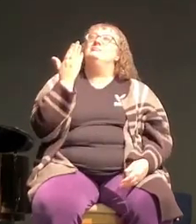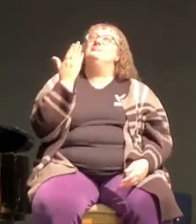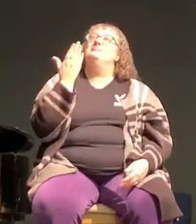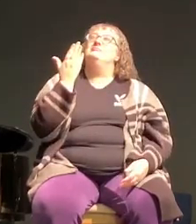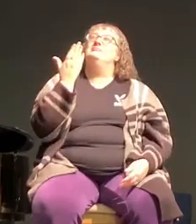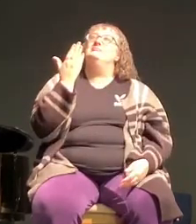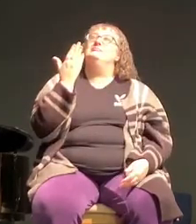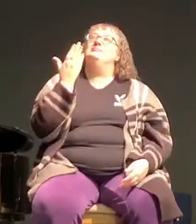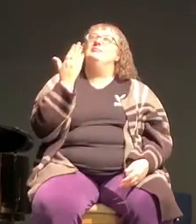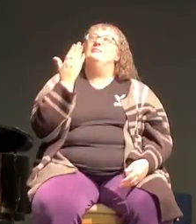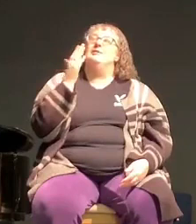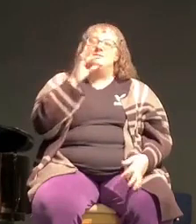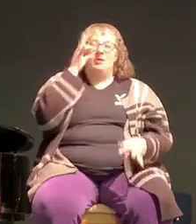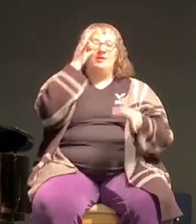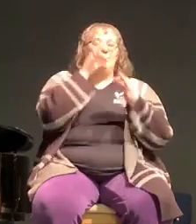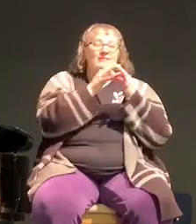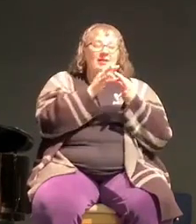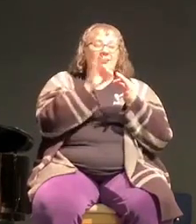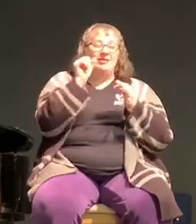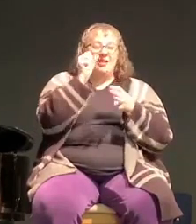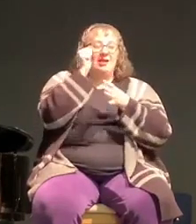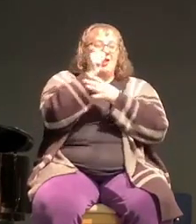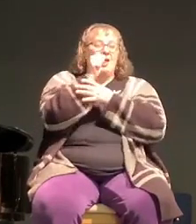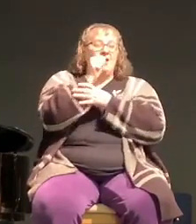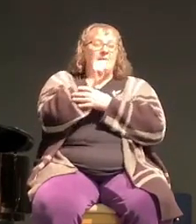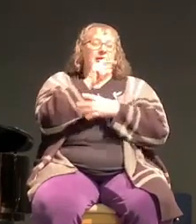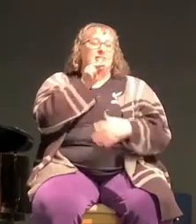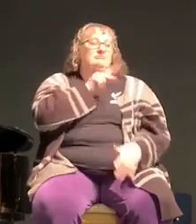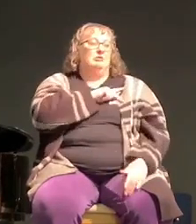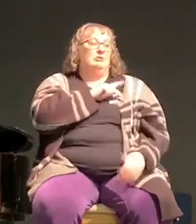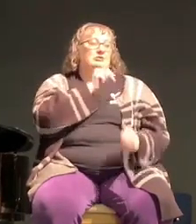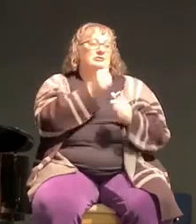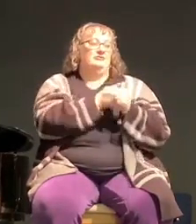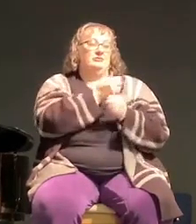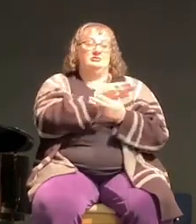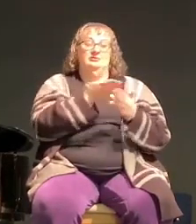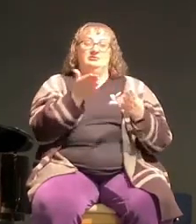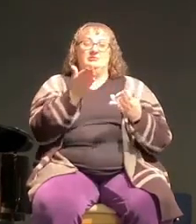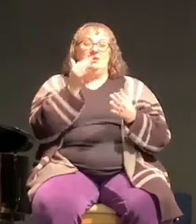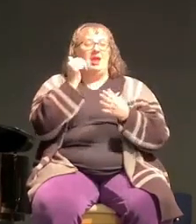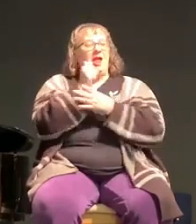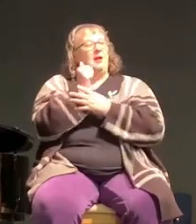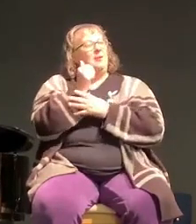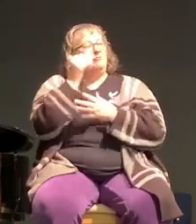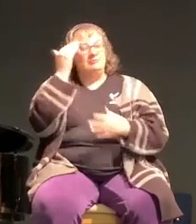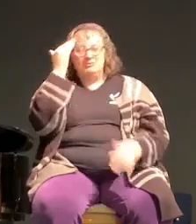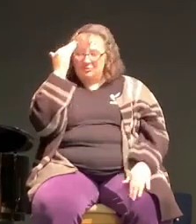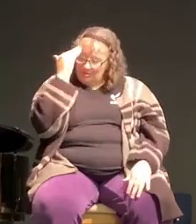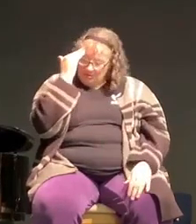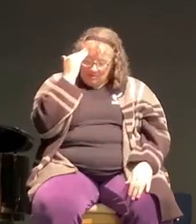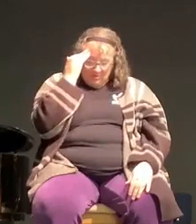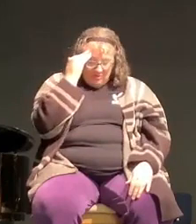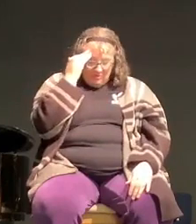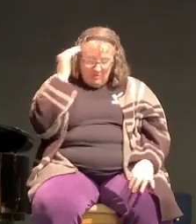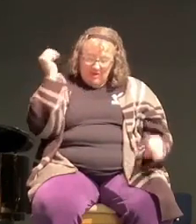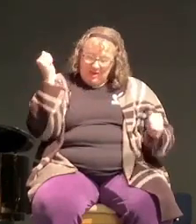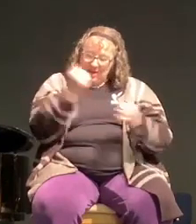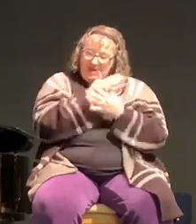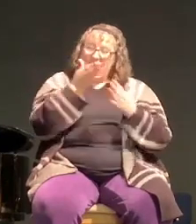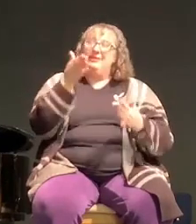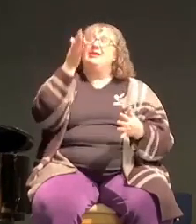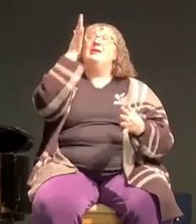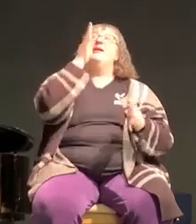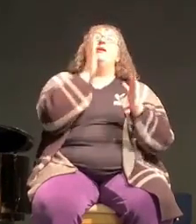is where this faith, like Abraham, gets personal for us. Abraham knew that anything God